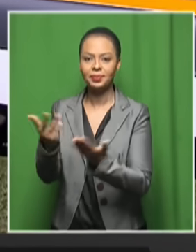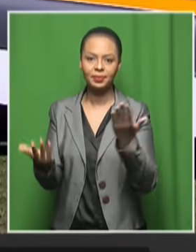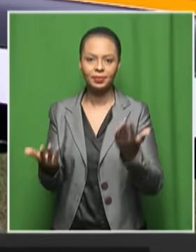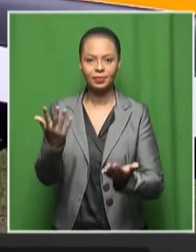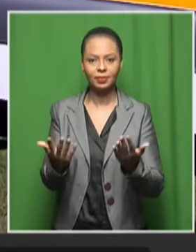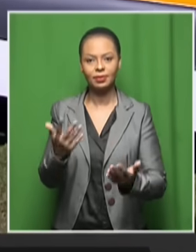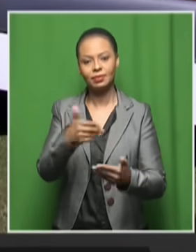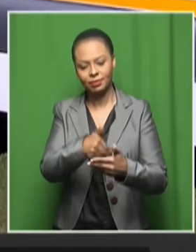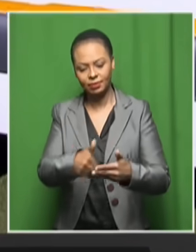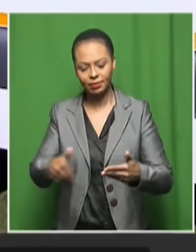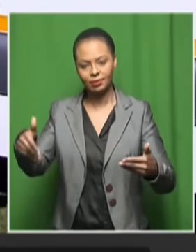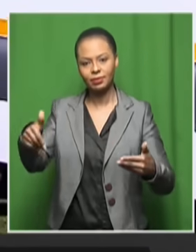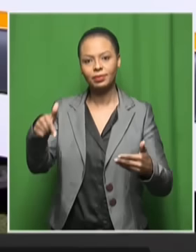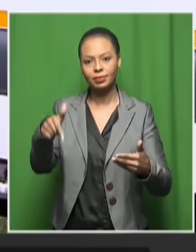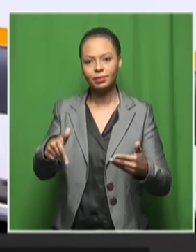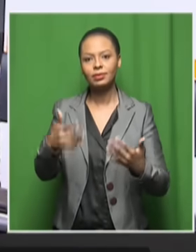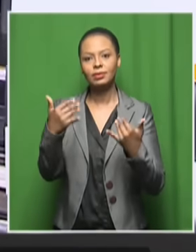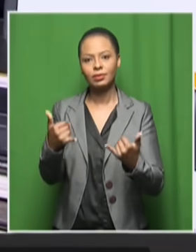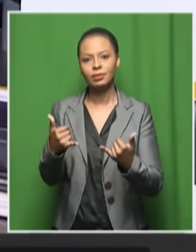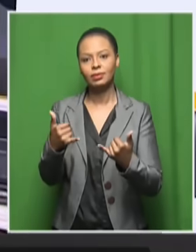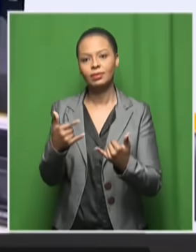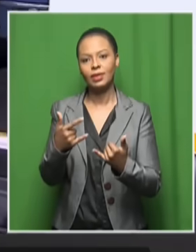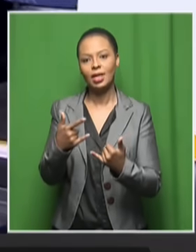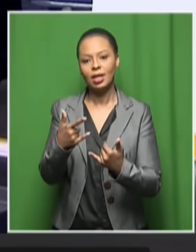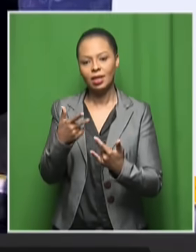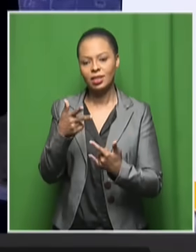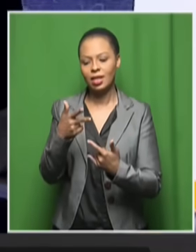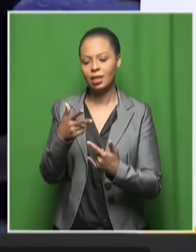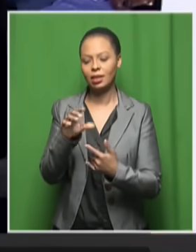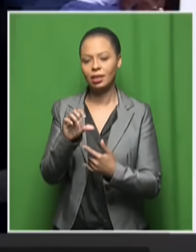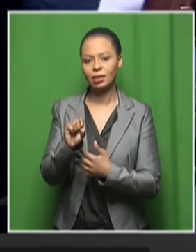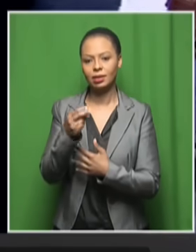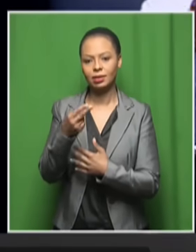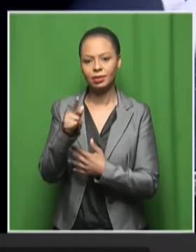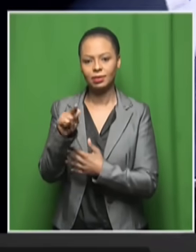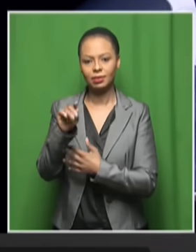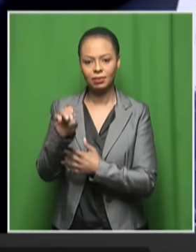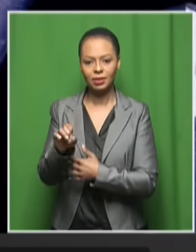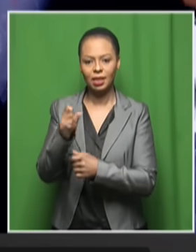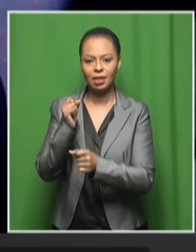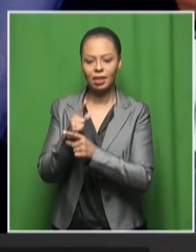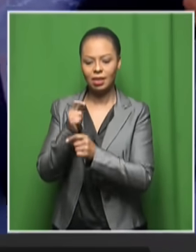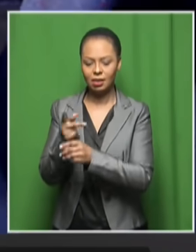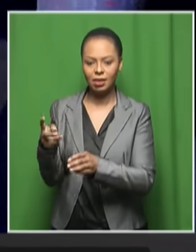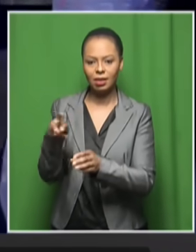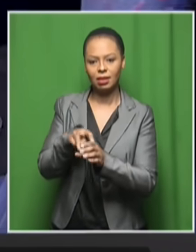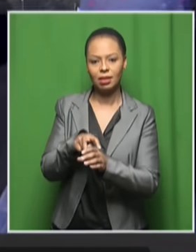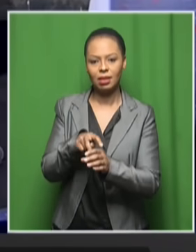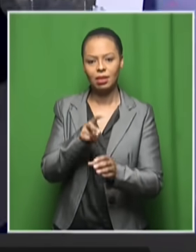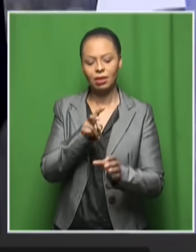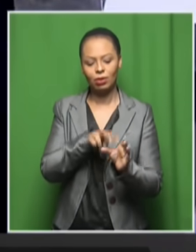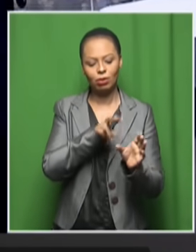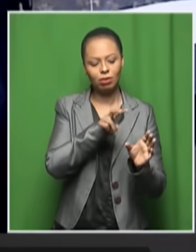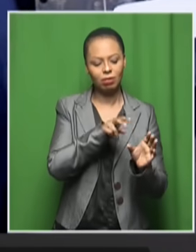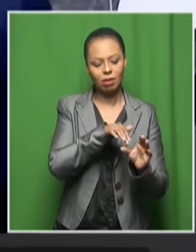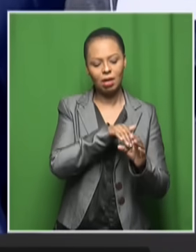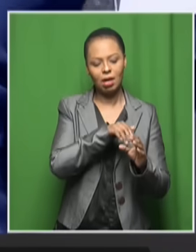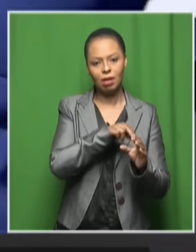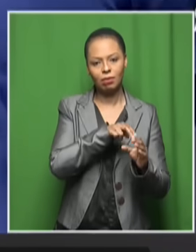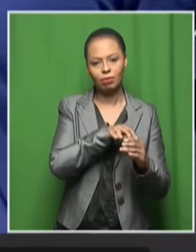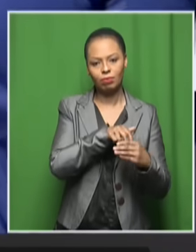shuttle. I will have to move because of time so that you can be able to see that we are getting inside this shuttle with